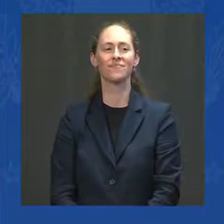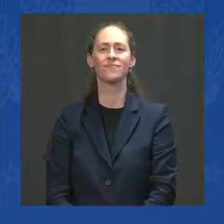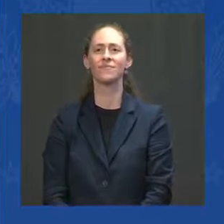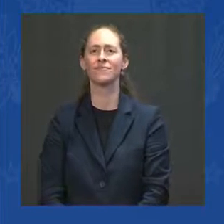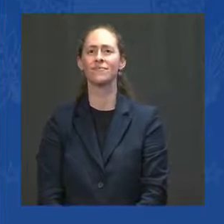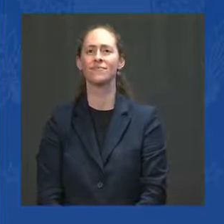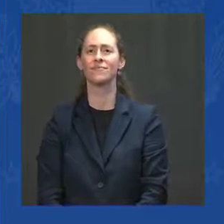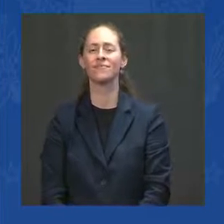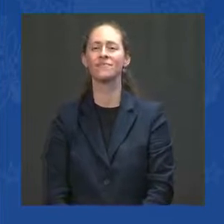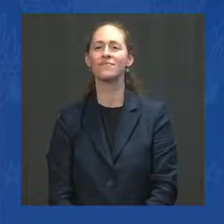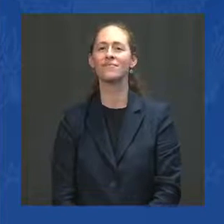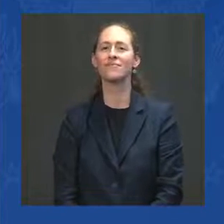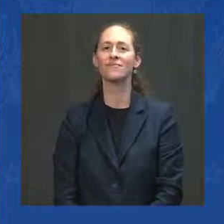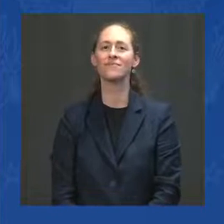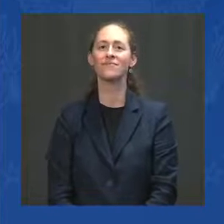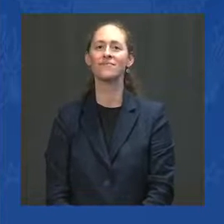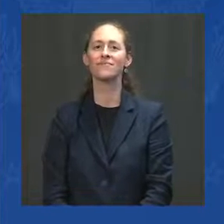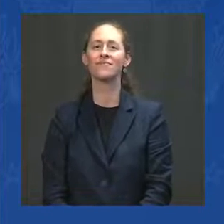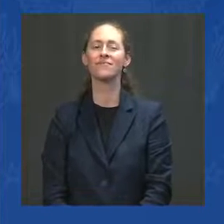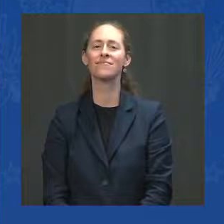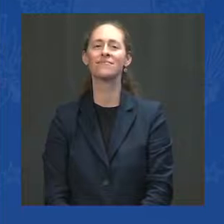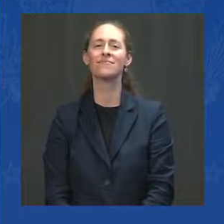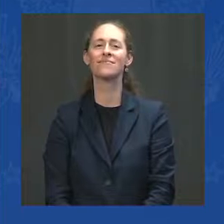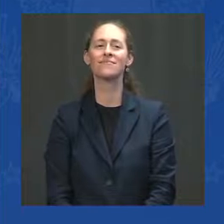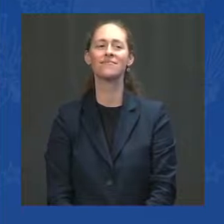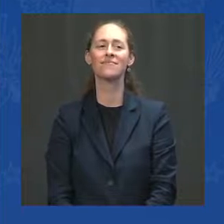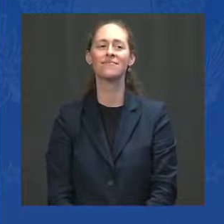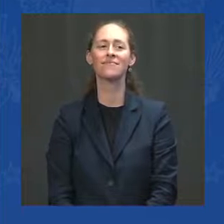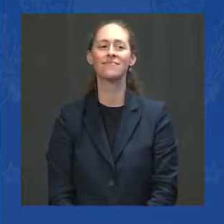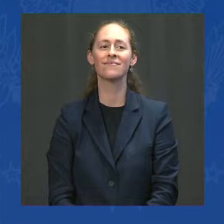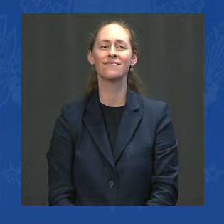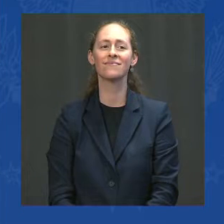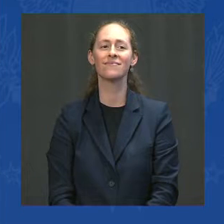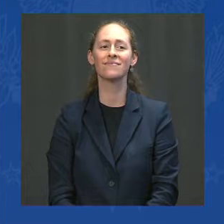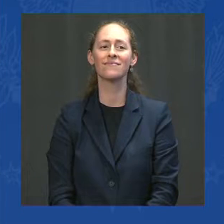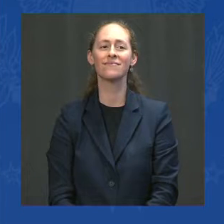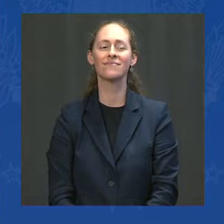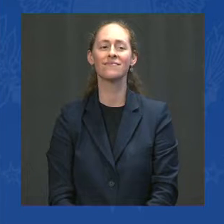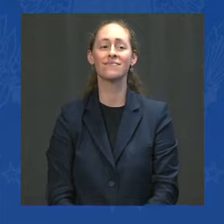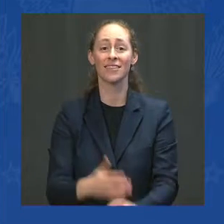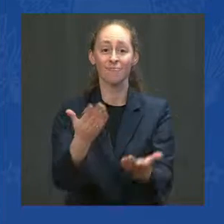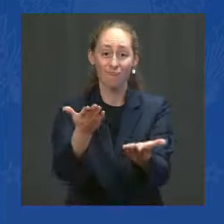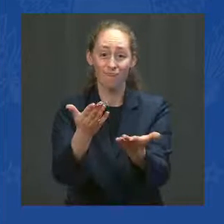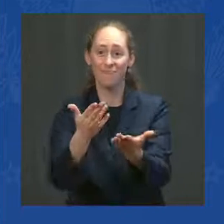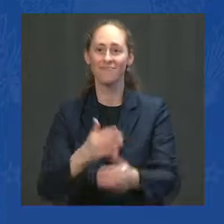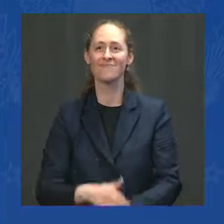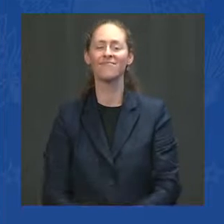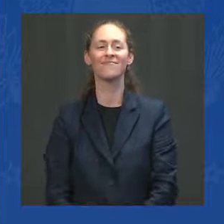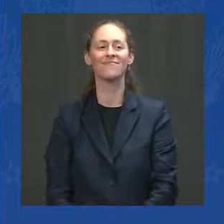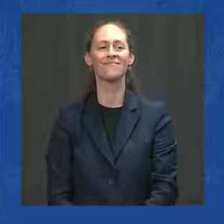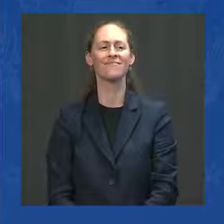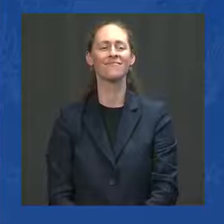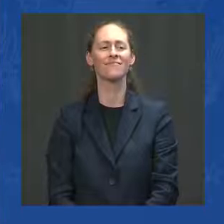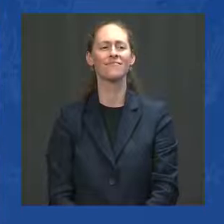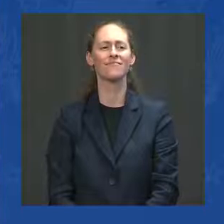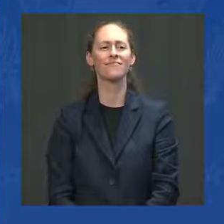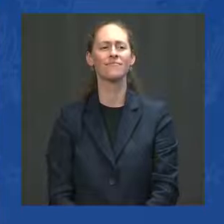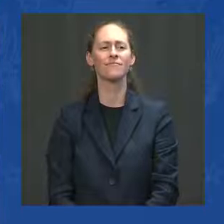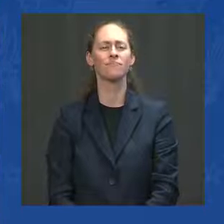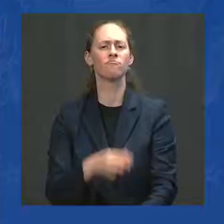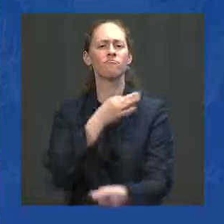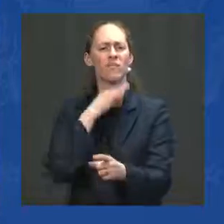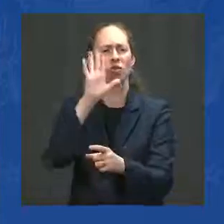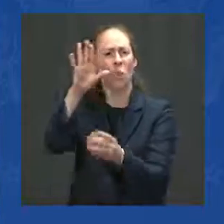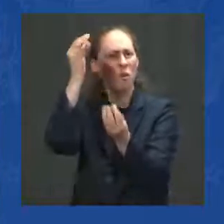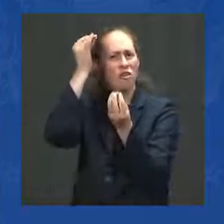Darlene of AP. Darlene, AP. Yes, thank you. What is your reaction to Governor Cuomo's his